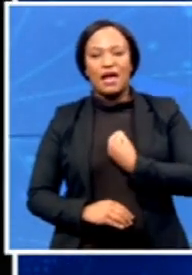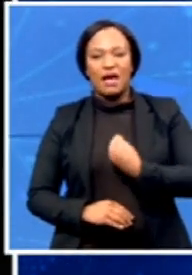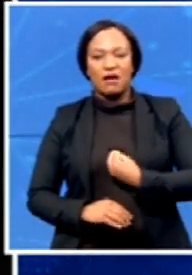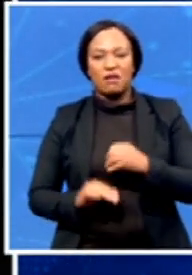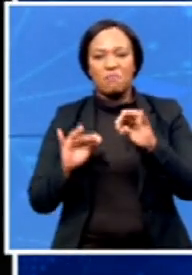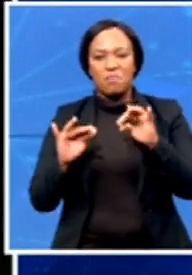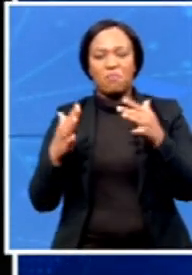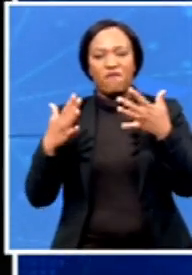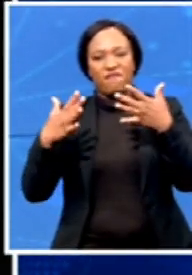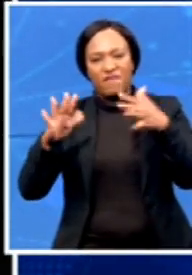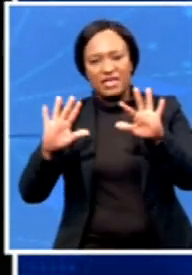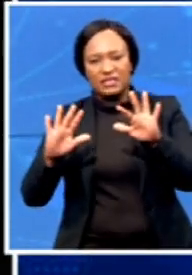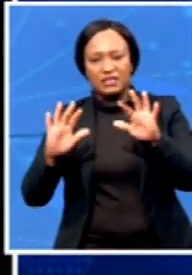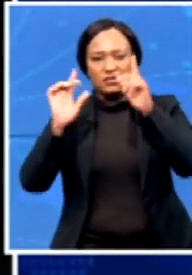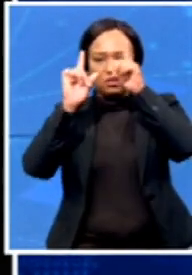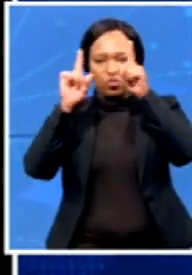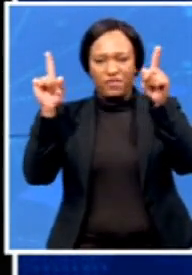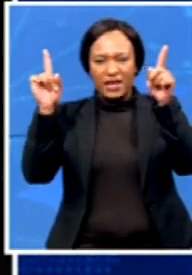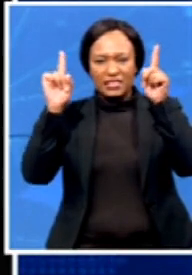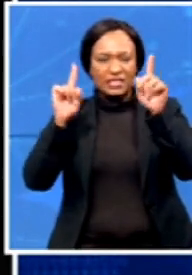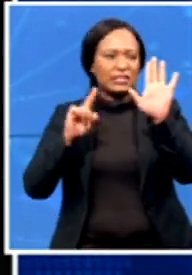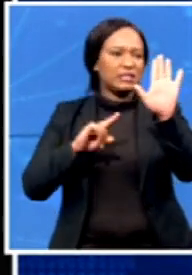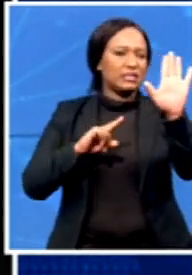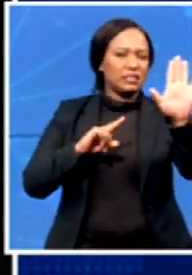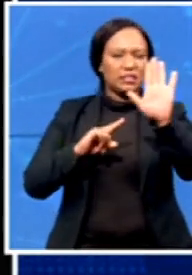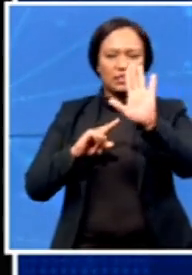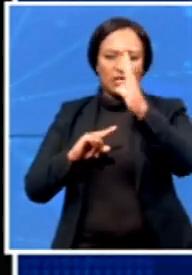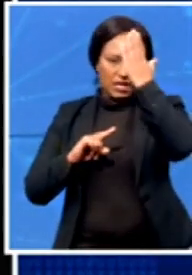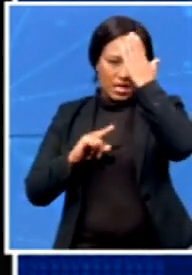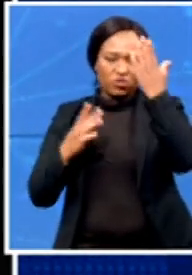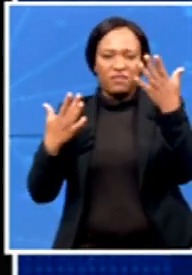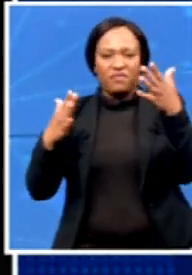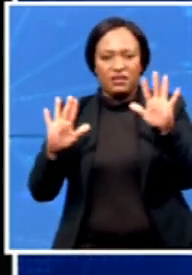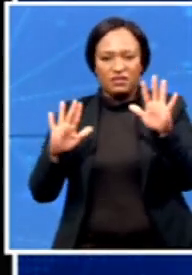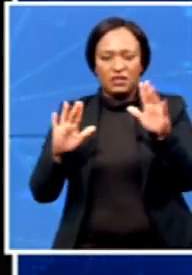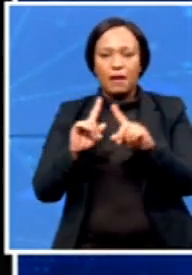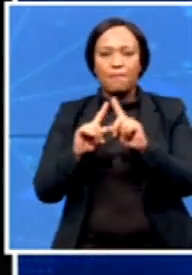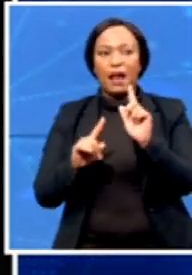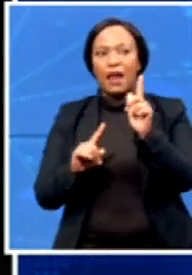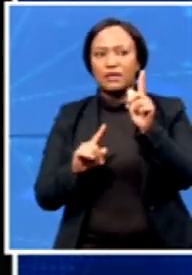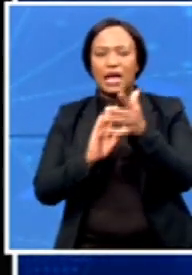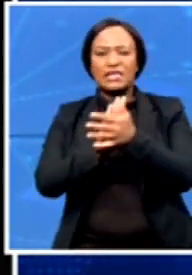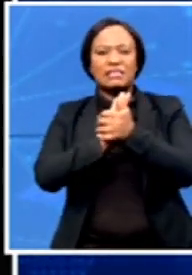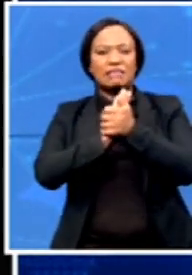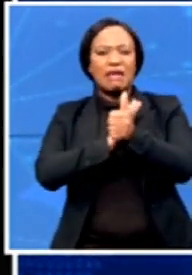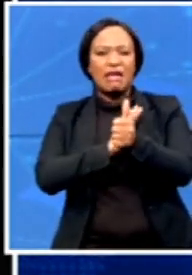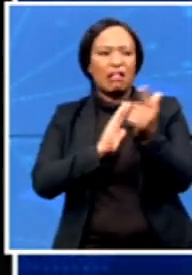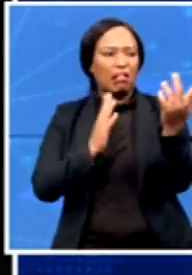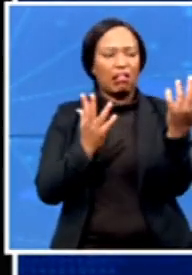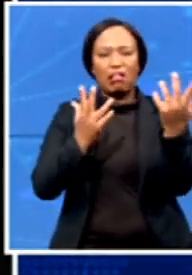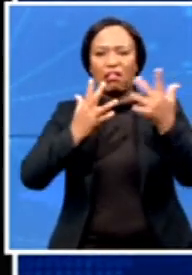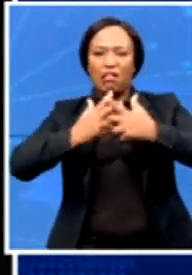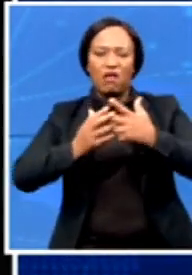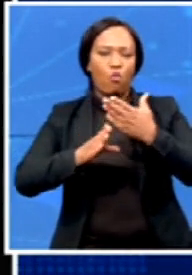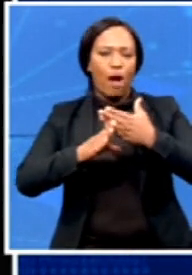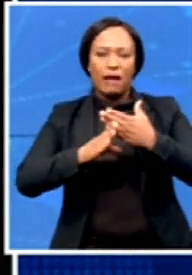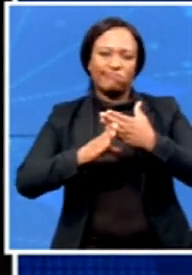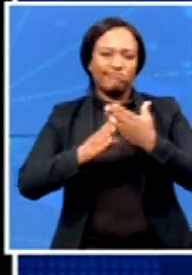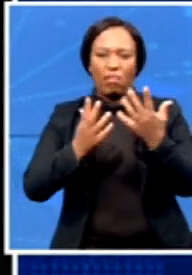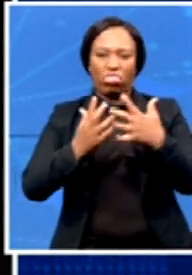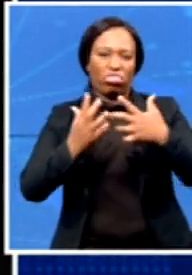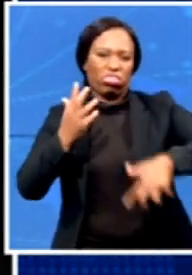who do not have the skills that the labor market requires. So there is a huge skills